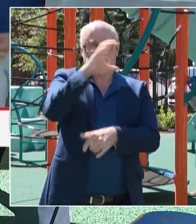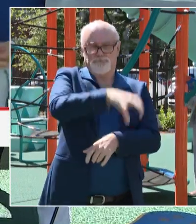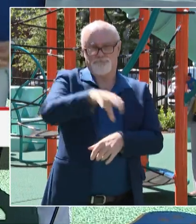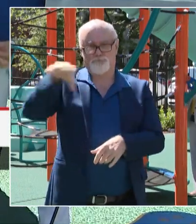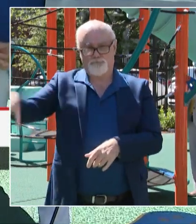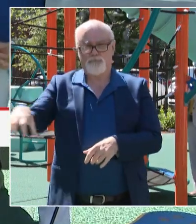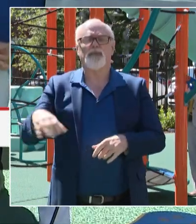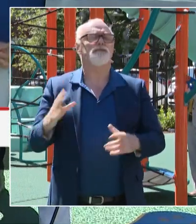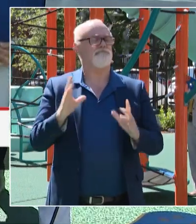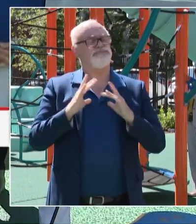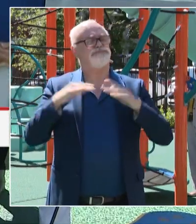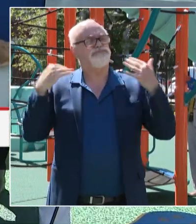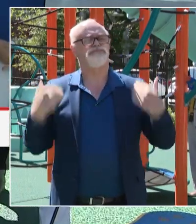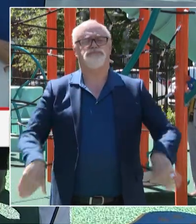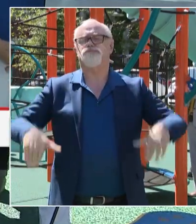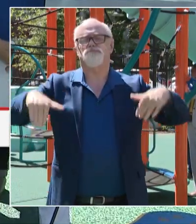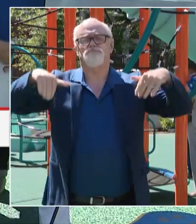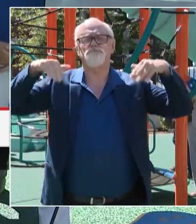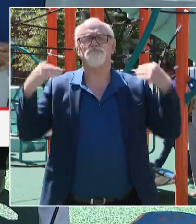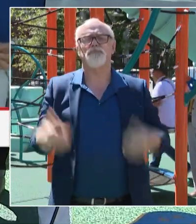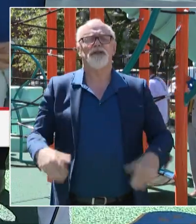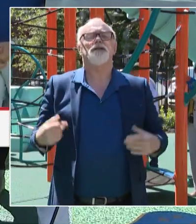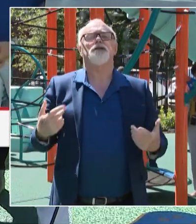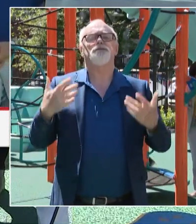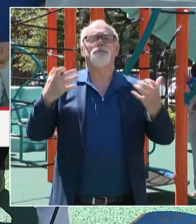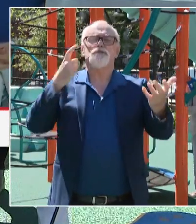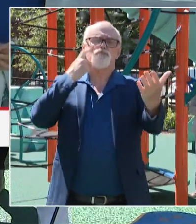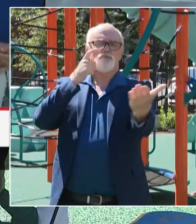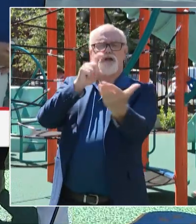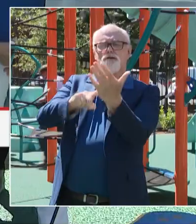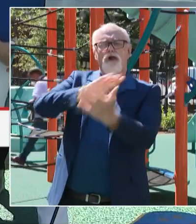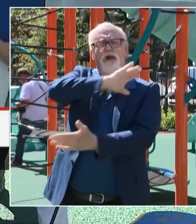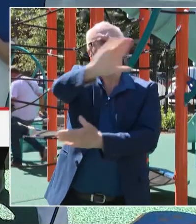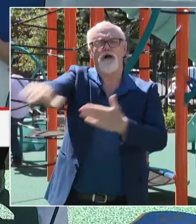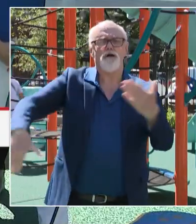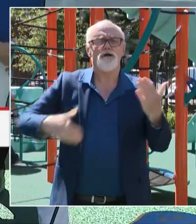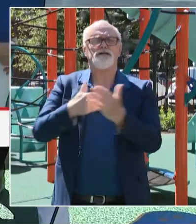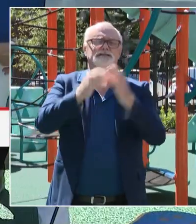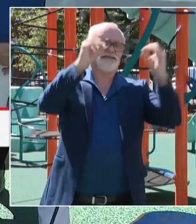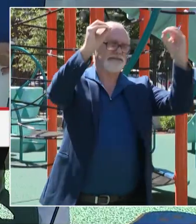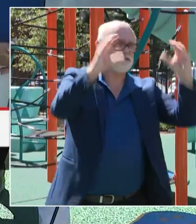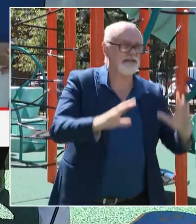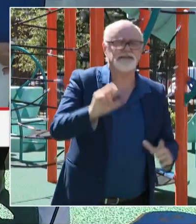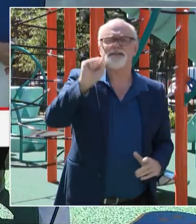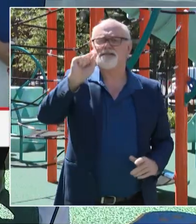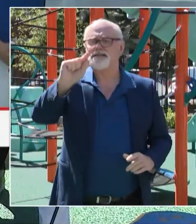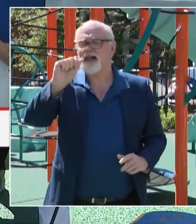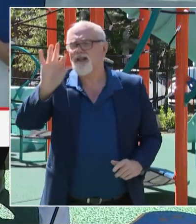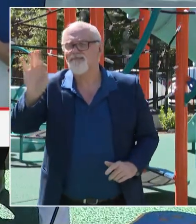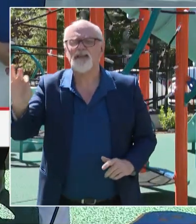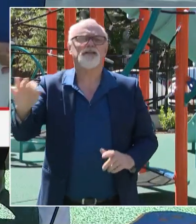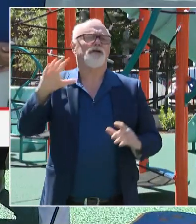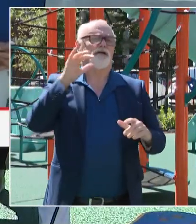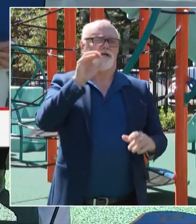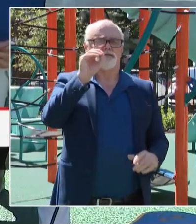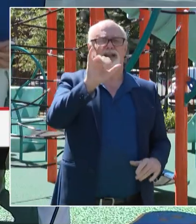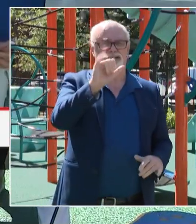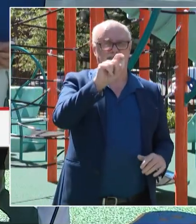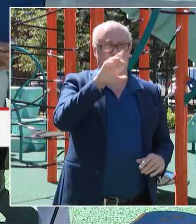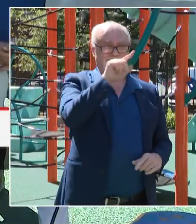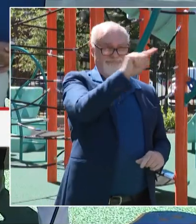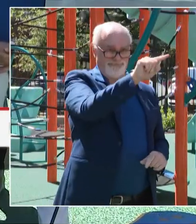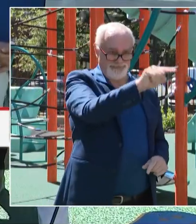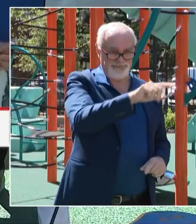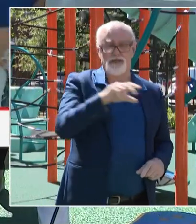all the teachers and staff of Oyster-Adams and all of our teachers and staff across the